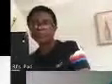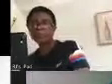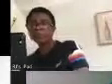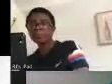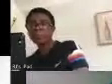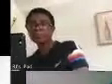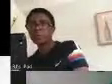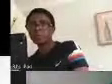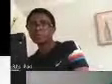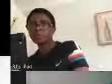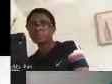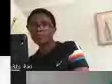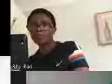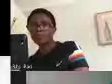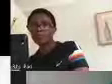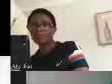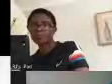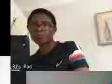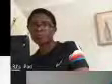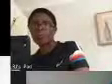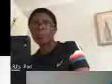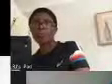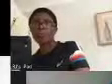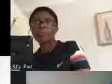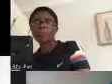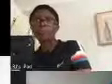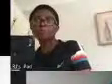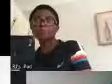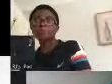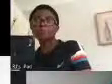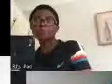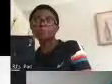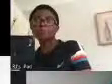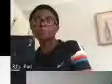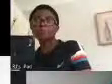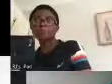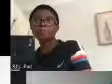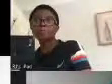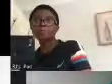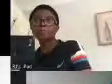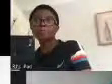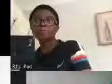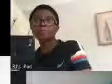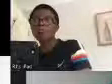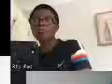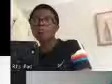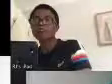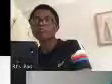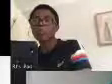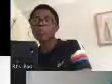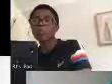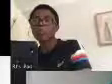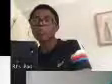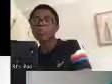it's still the same. It's about specific learning challenges. In